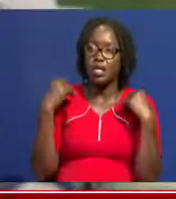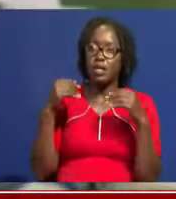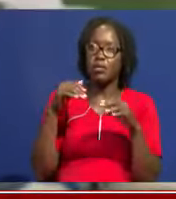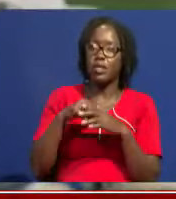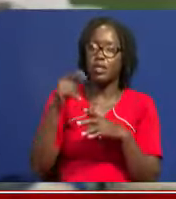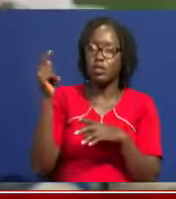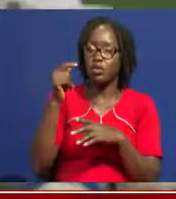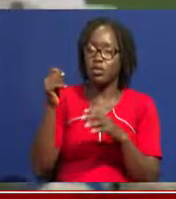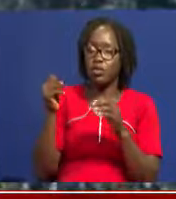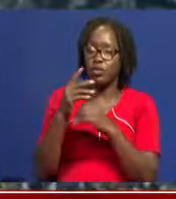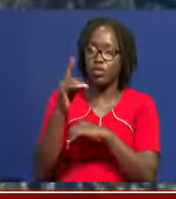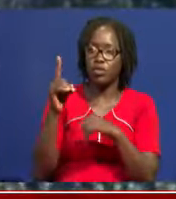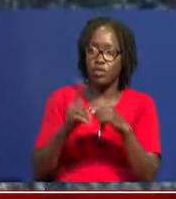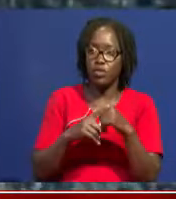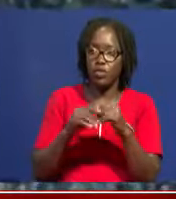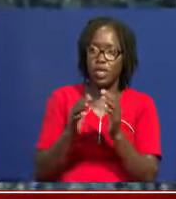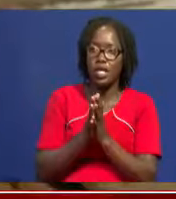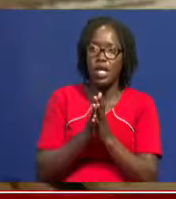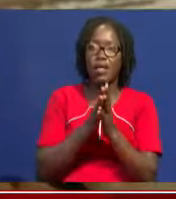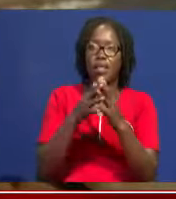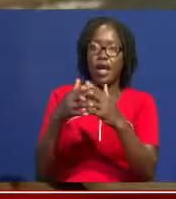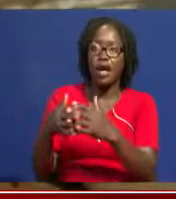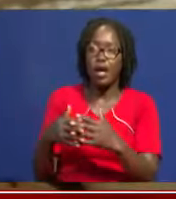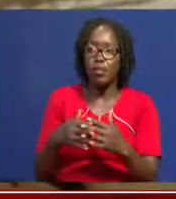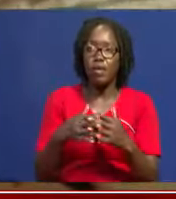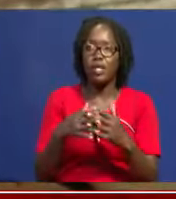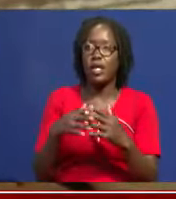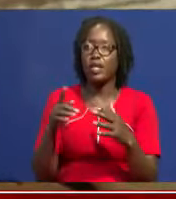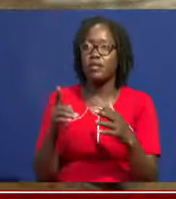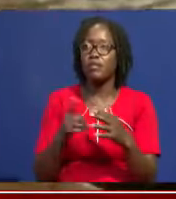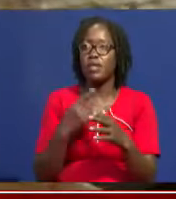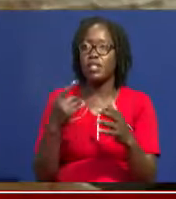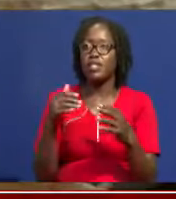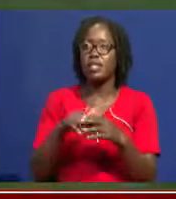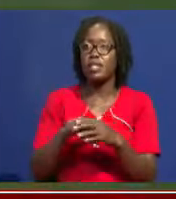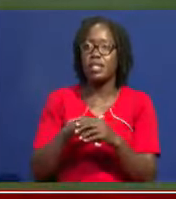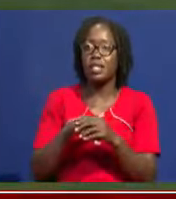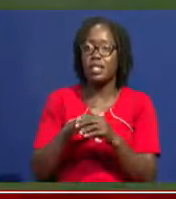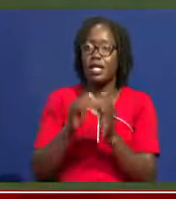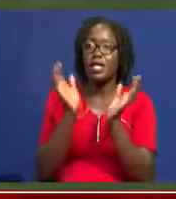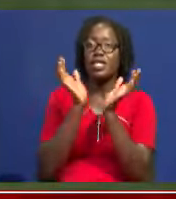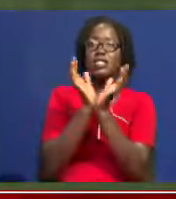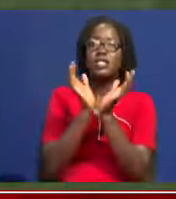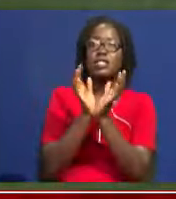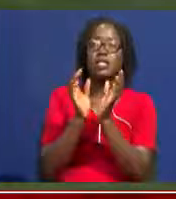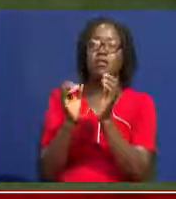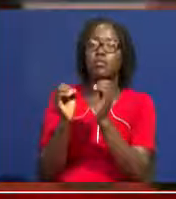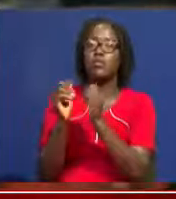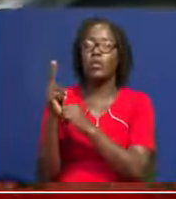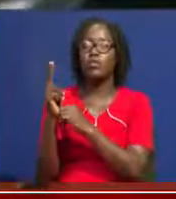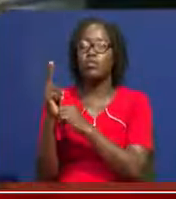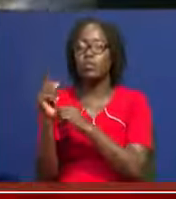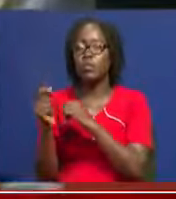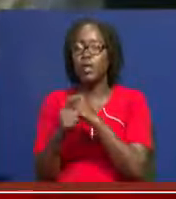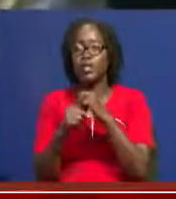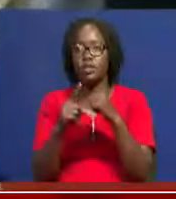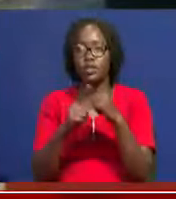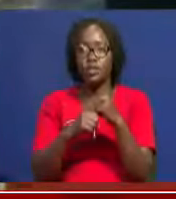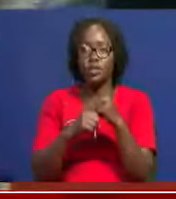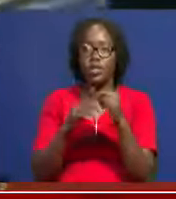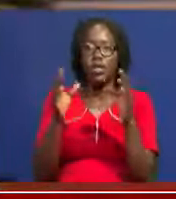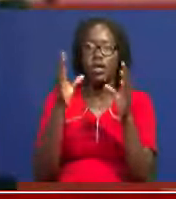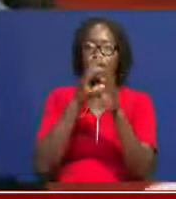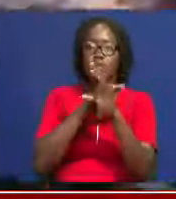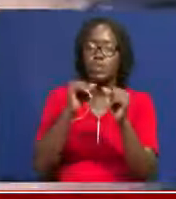June. The United States will play their opening match at SoFi Stadium in Los Angeles also on 12th June. FIFA President